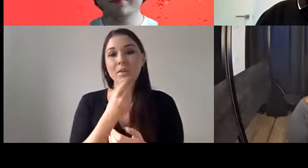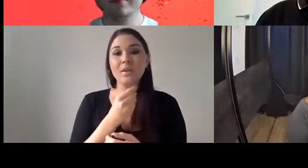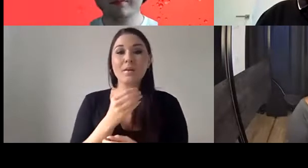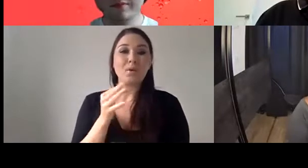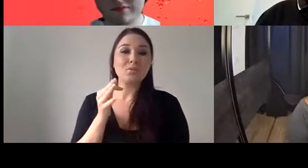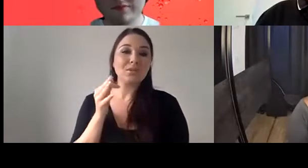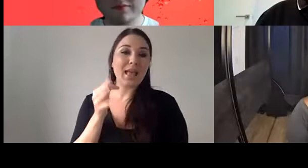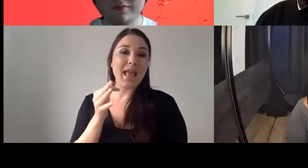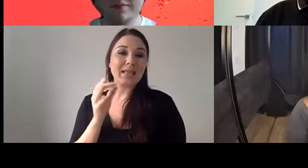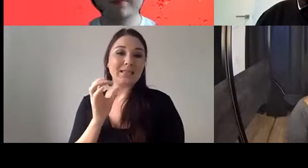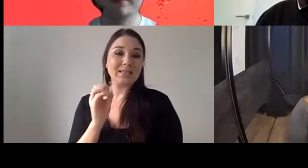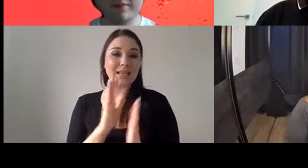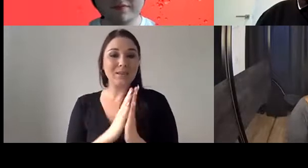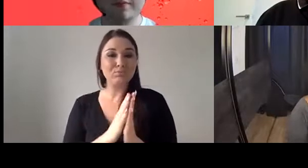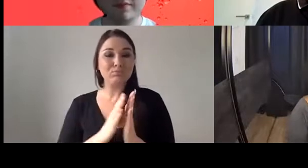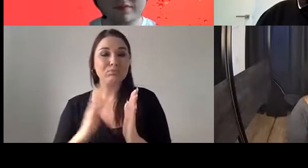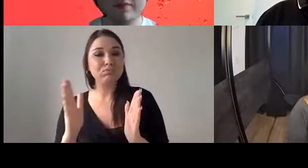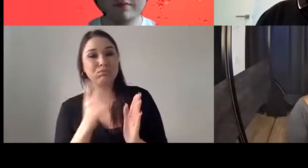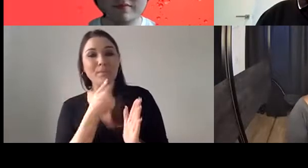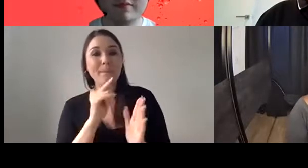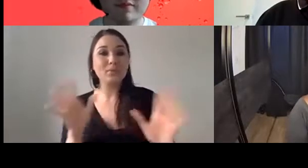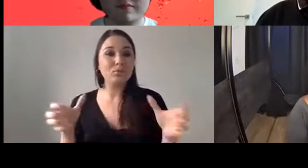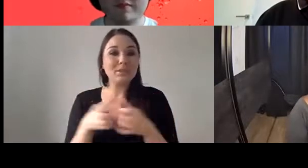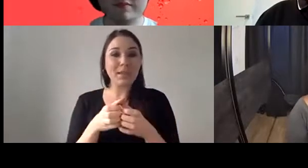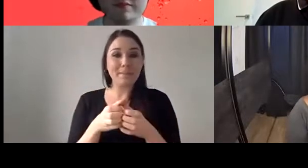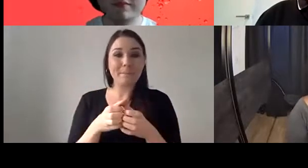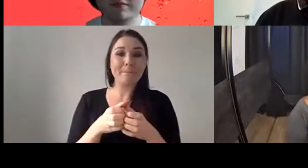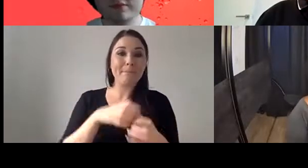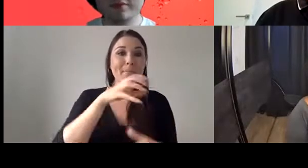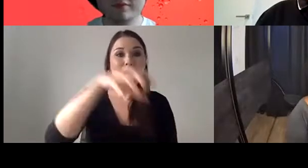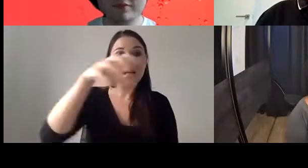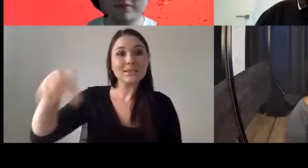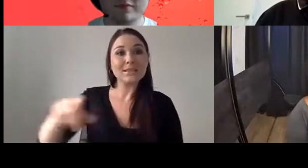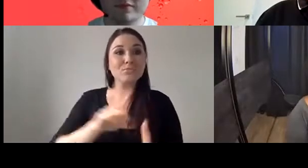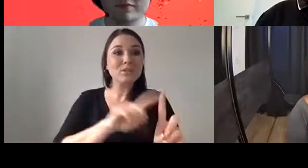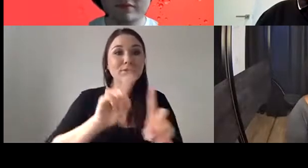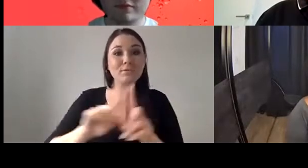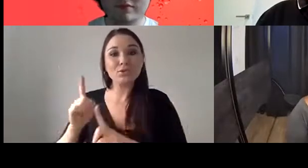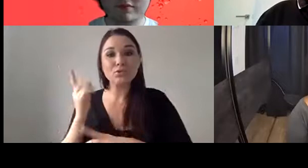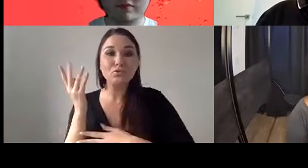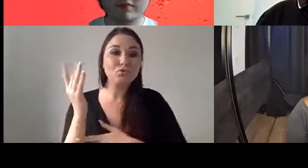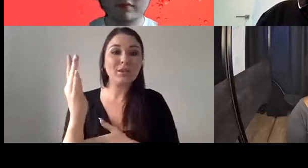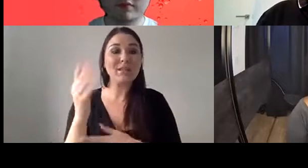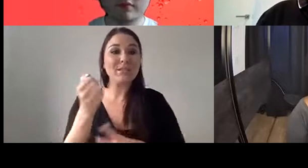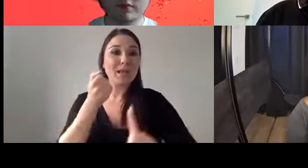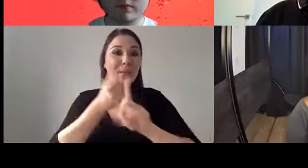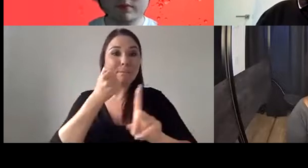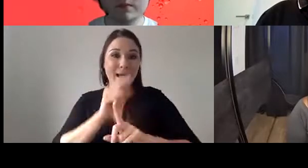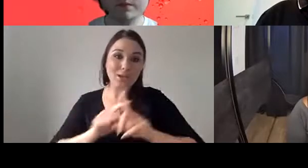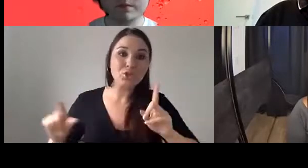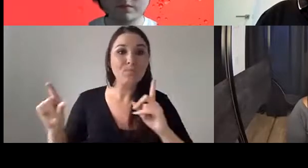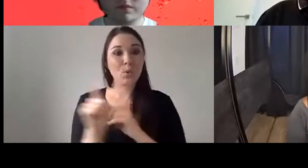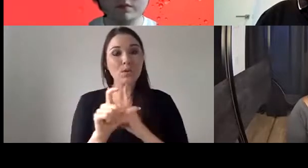our profit to plant trees. And we're really, it's very important for us to have an impact on the communities where we